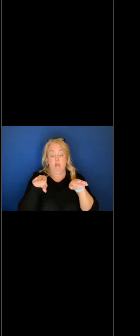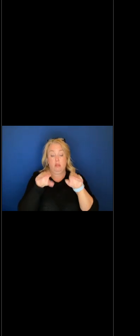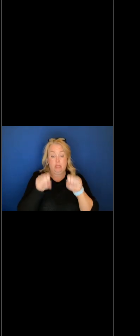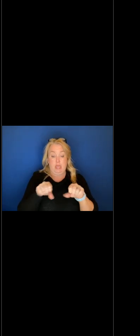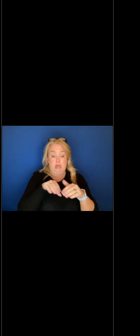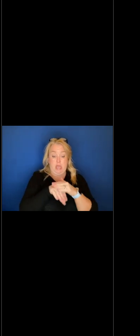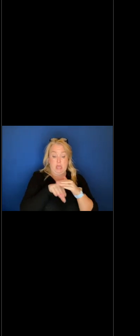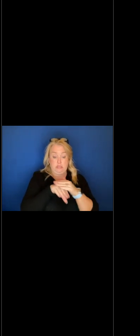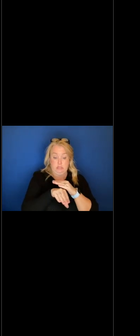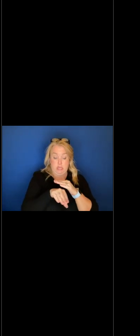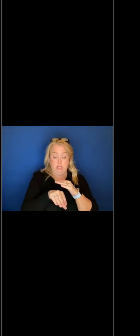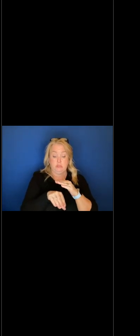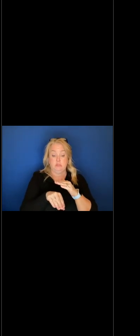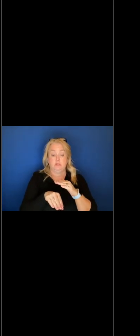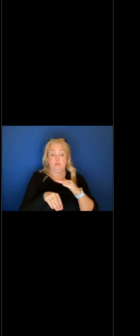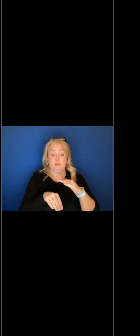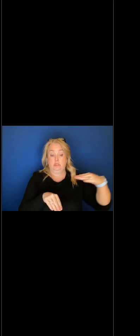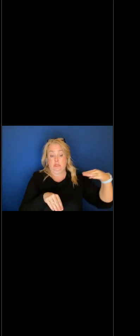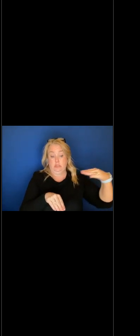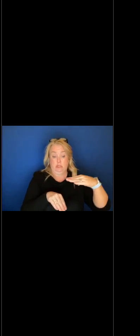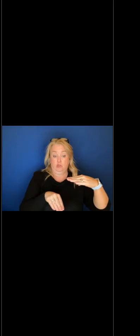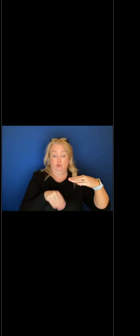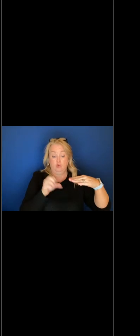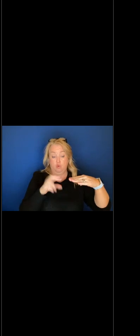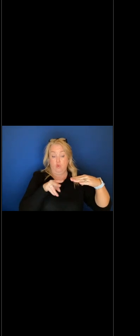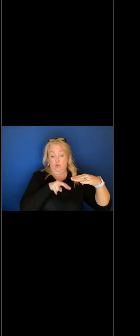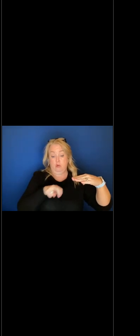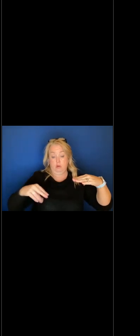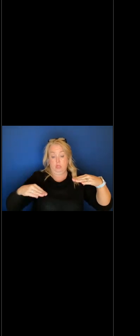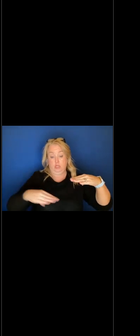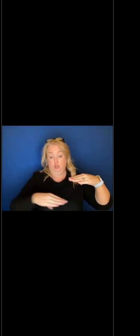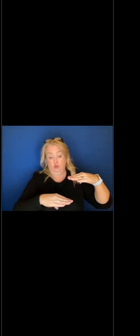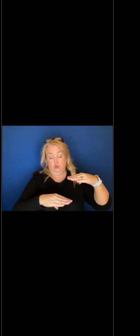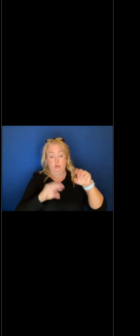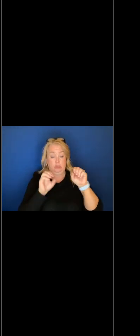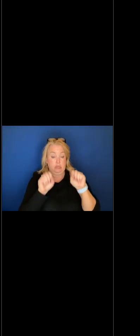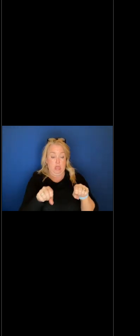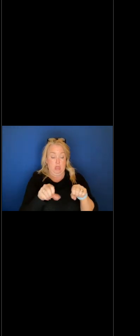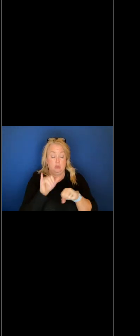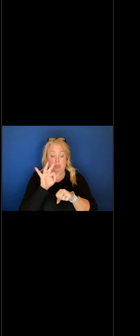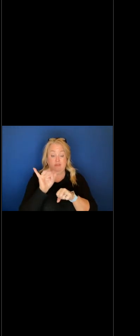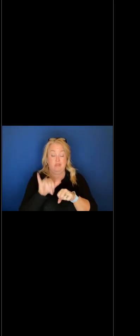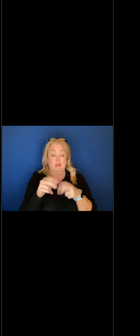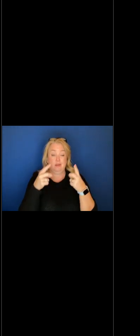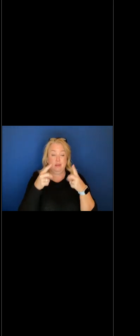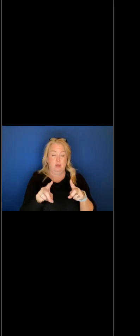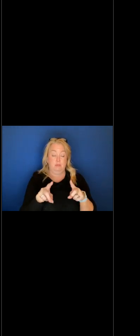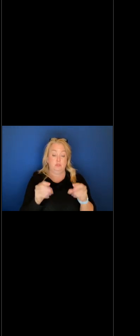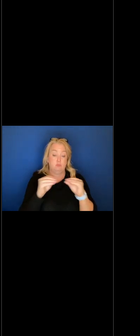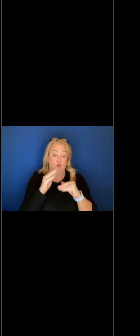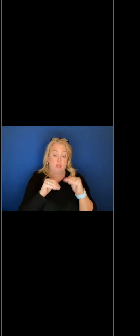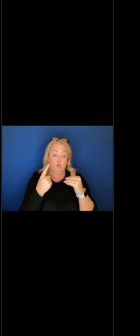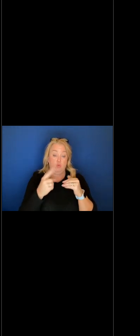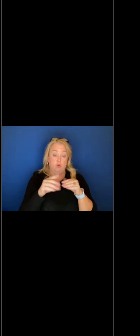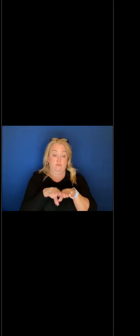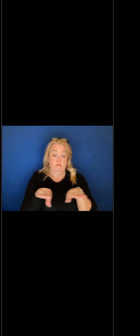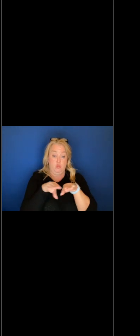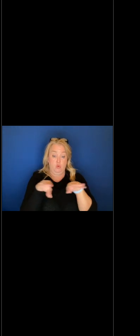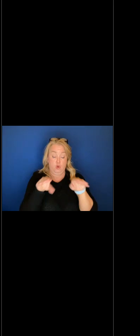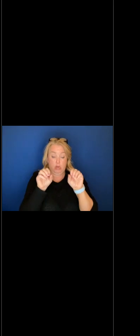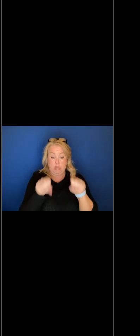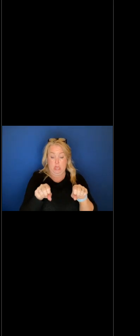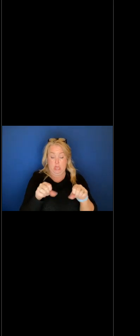accessed at or near grade. In such cases, if more than one story can be designed